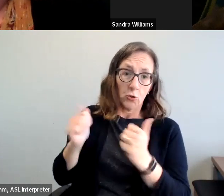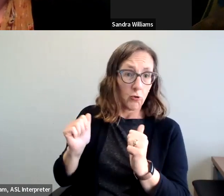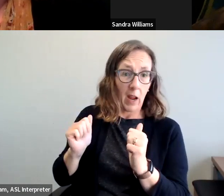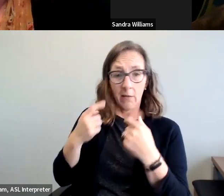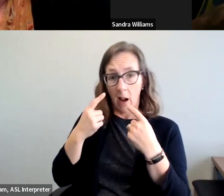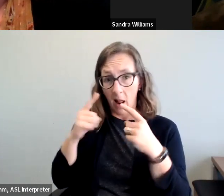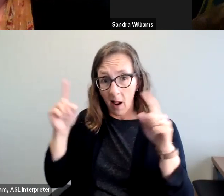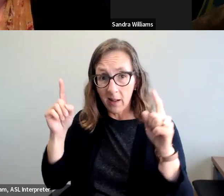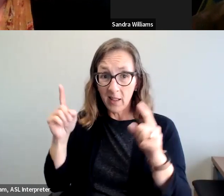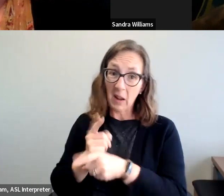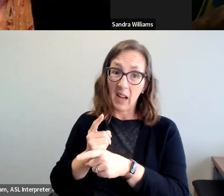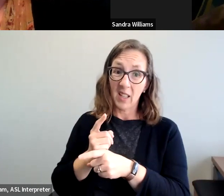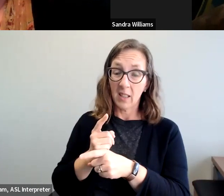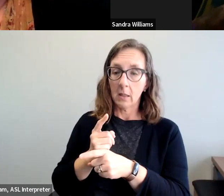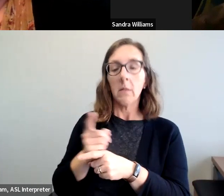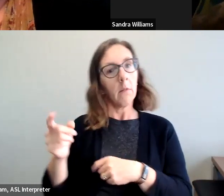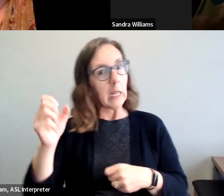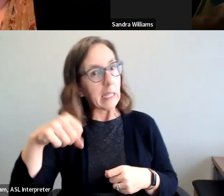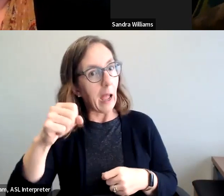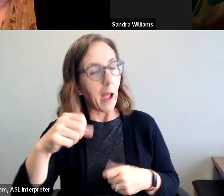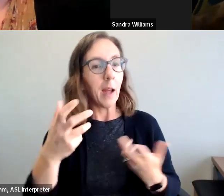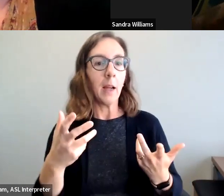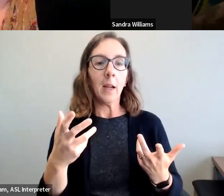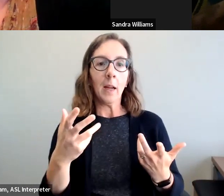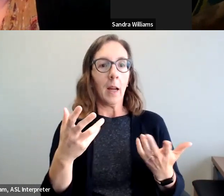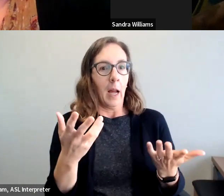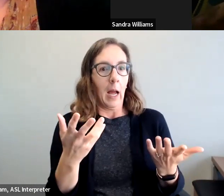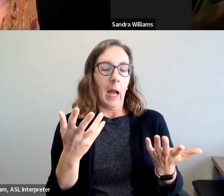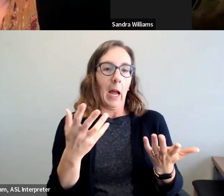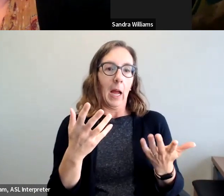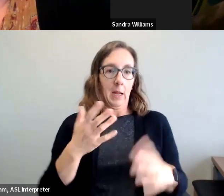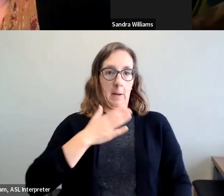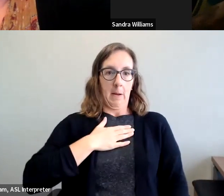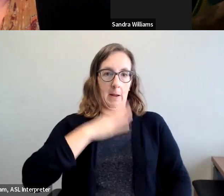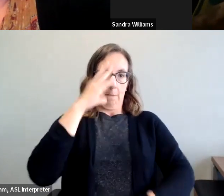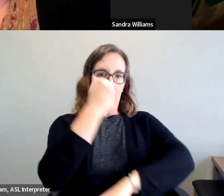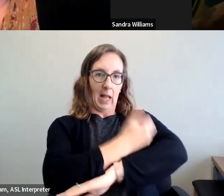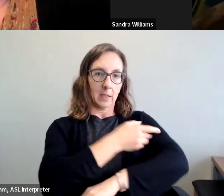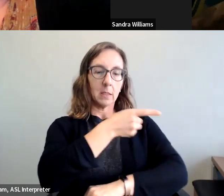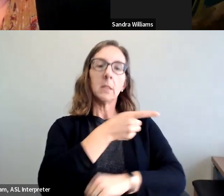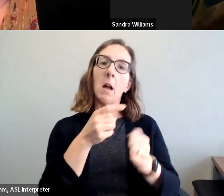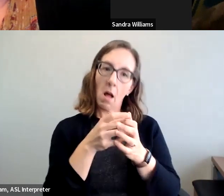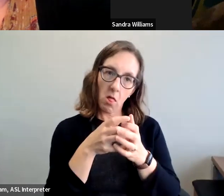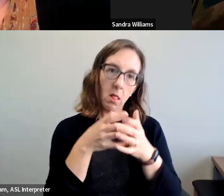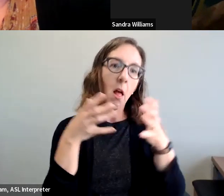right? Oh yes, and getting through my son had a lot of